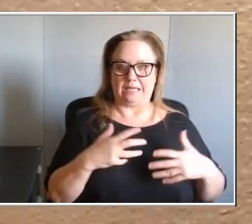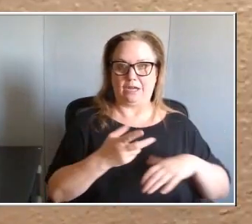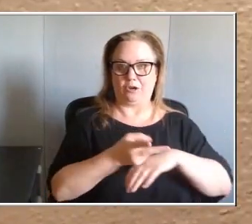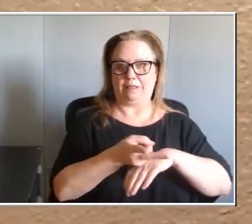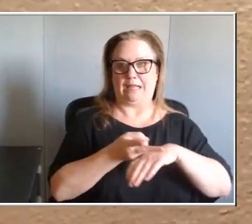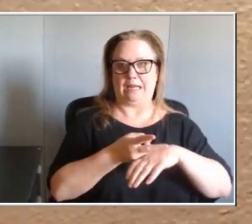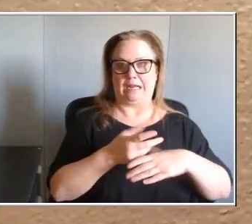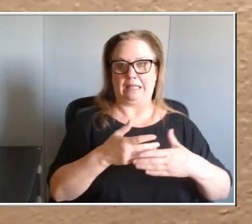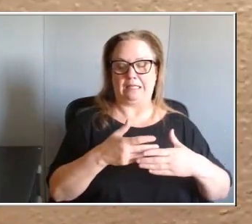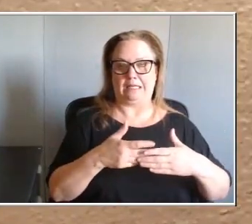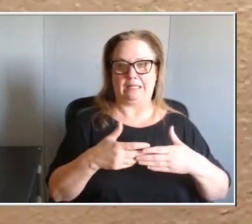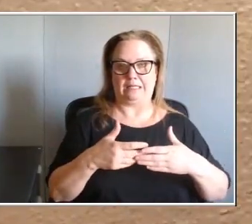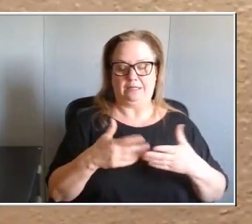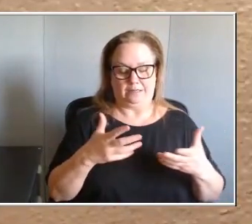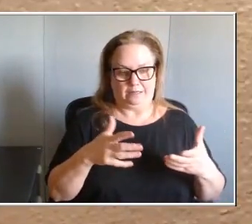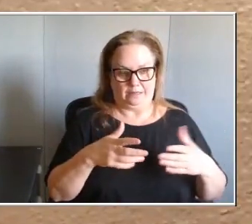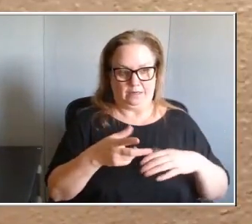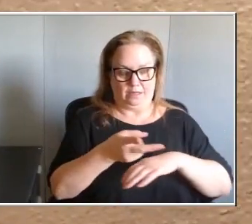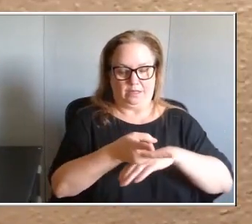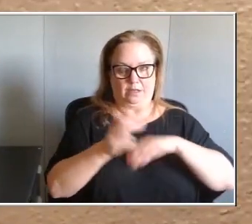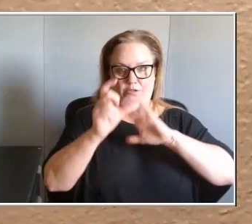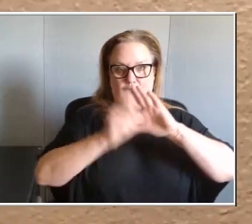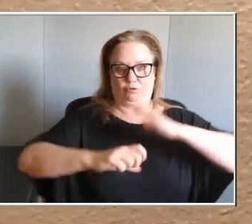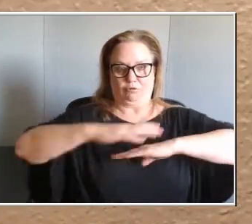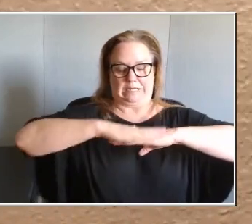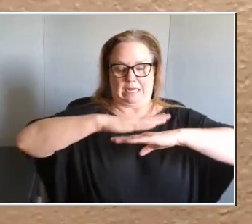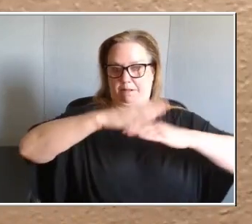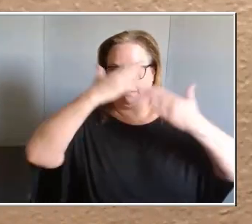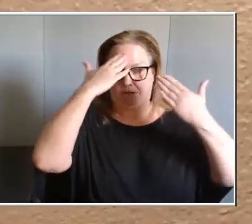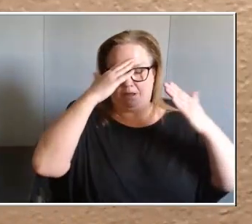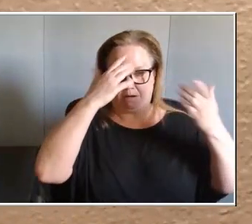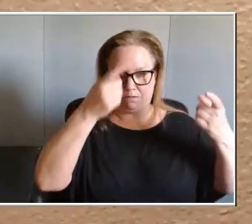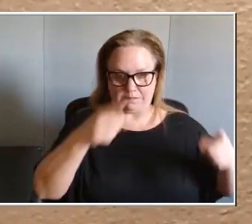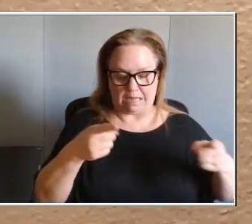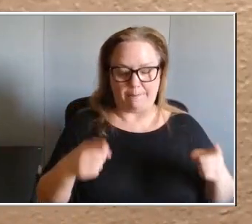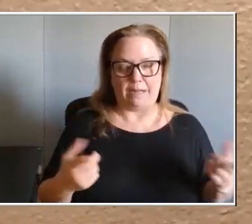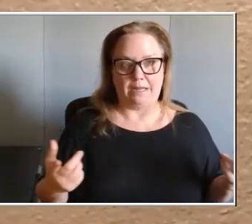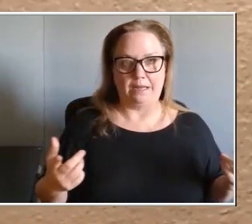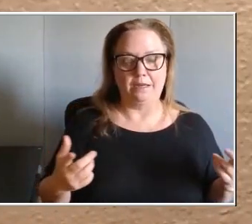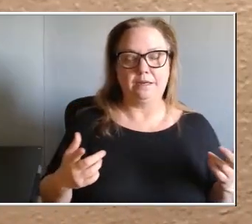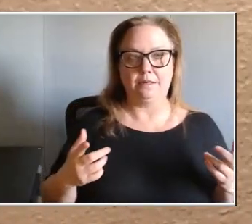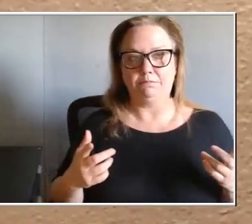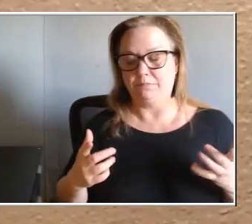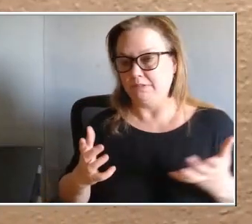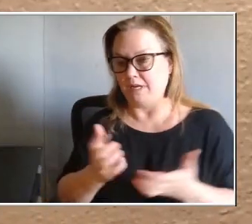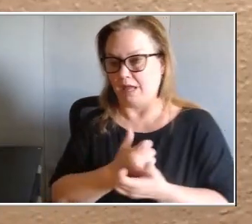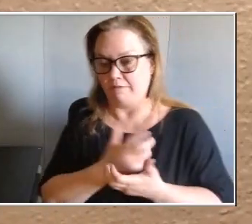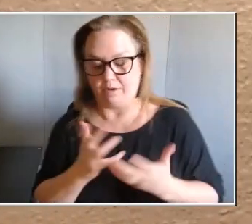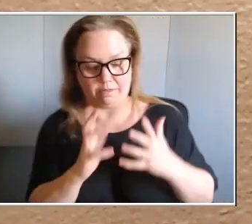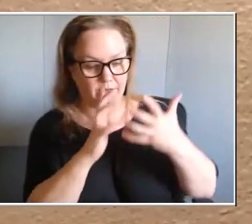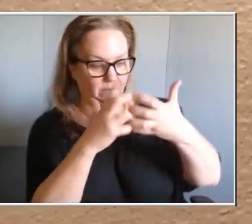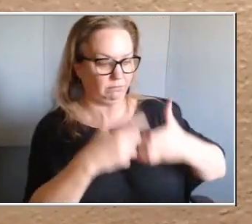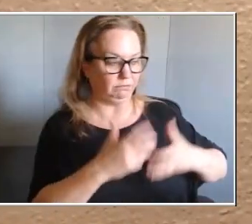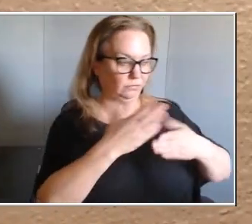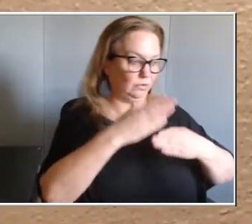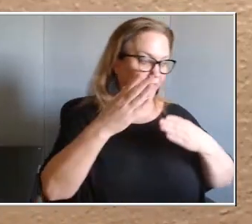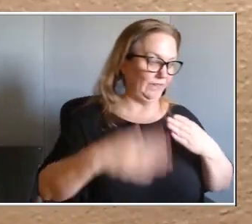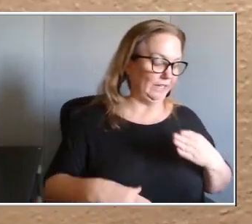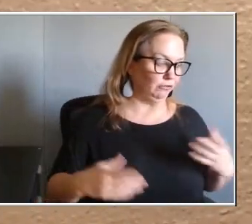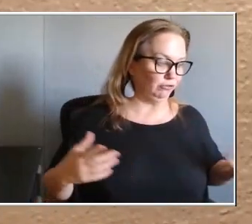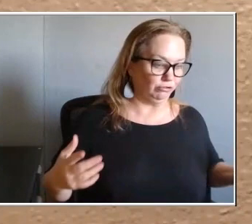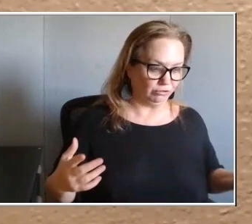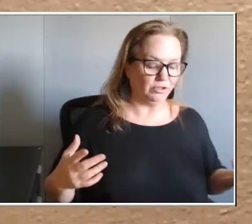on the table and just kind of being there, not knowing what's going to happen. But after everything was, over with and